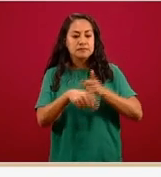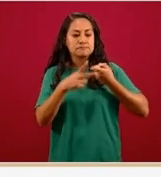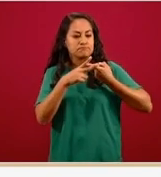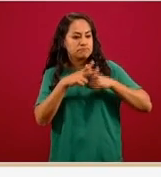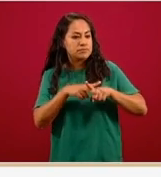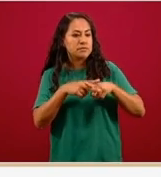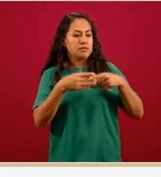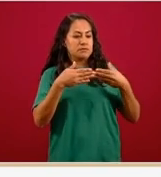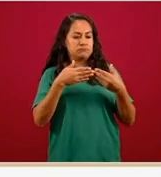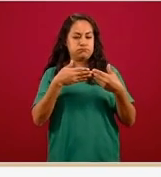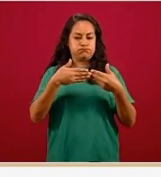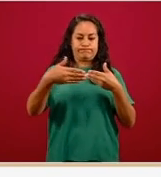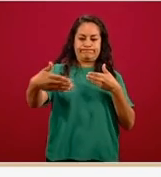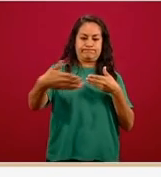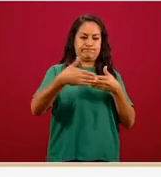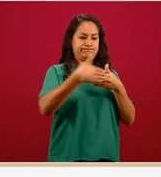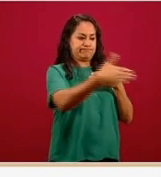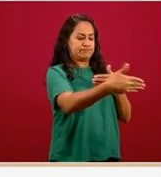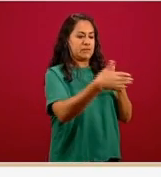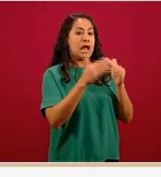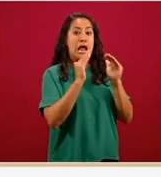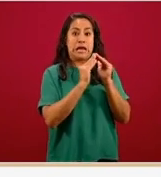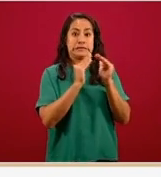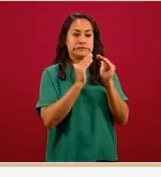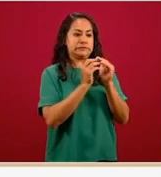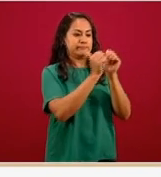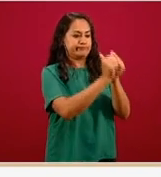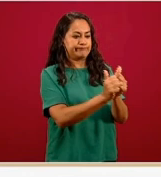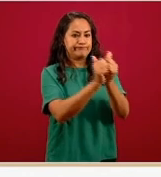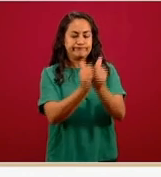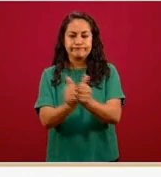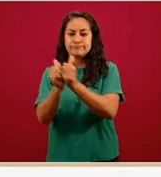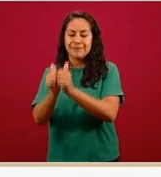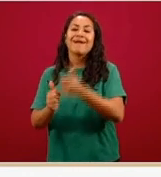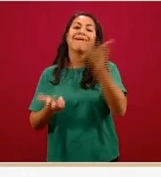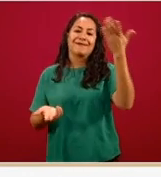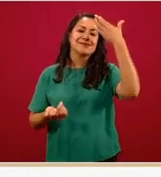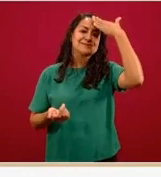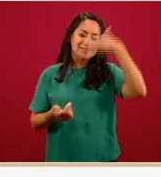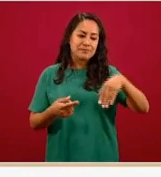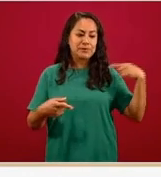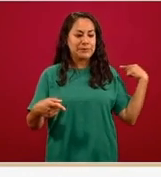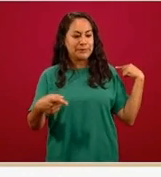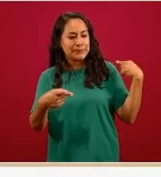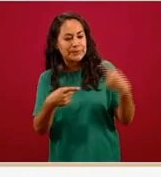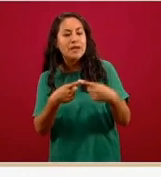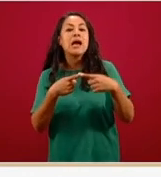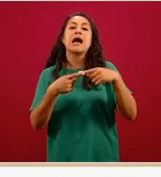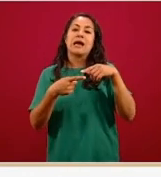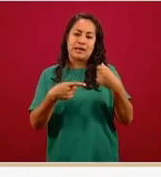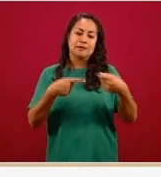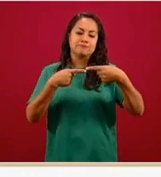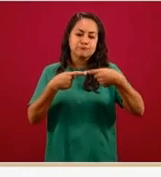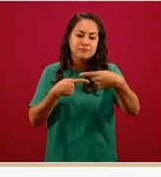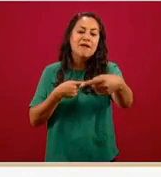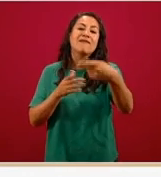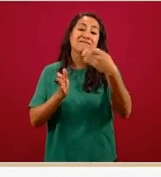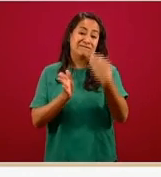the length of the National Safe Distance campaign. We know we still